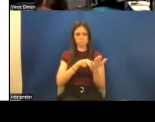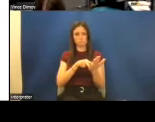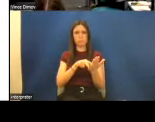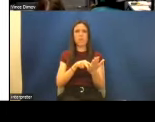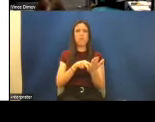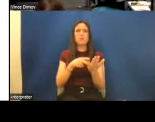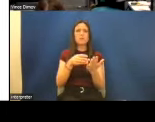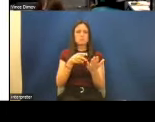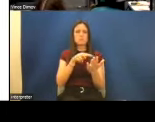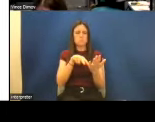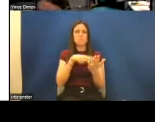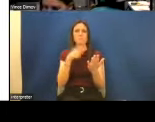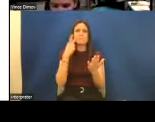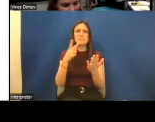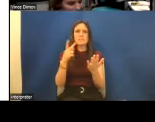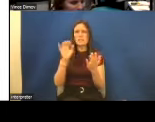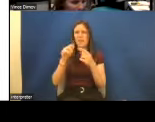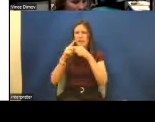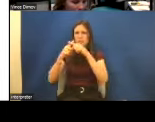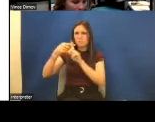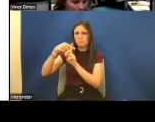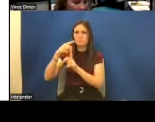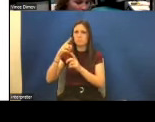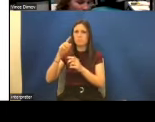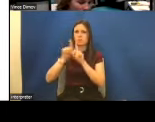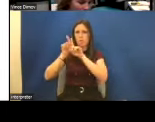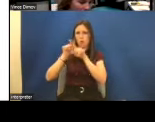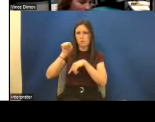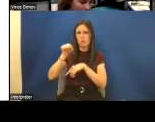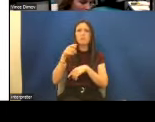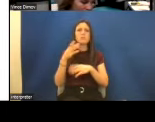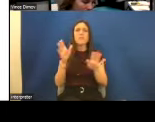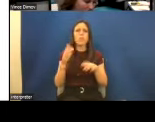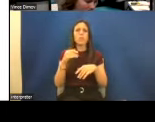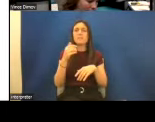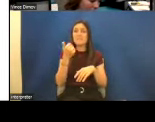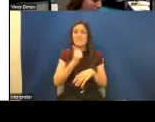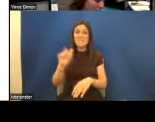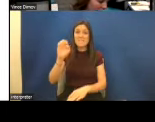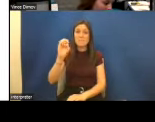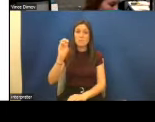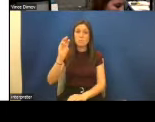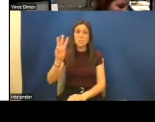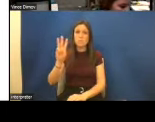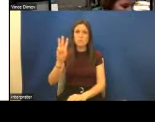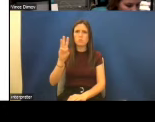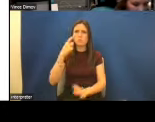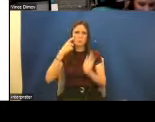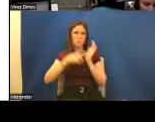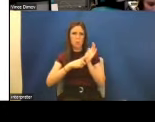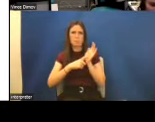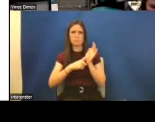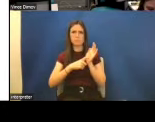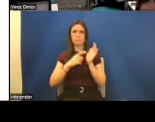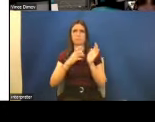I have some things with asterisks. We'll talk about that in a second. But is there anything there on the EOW that stands out to you as